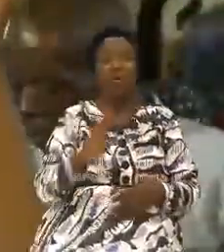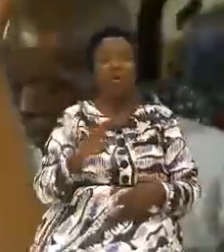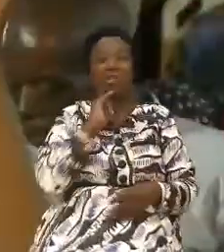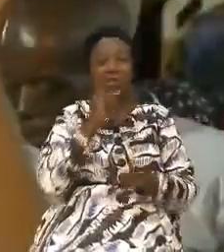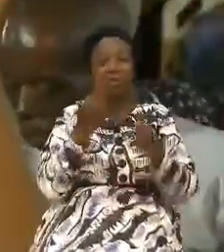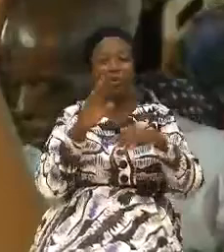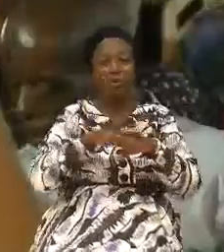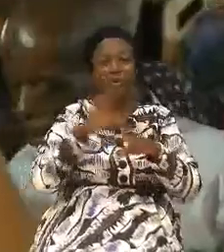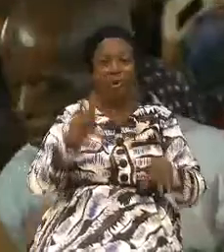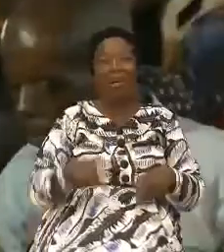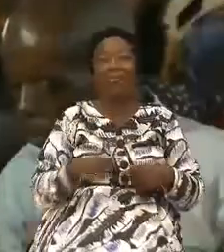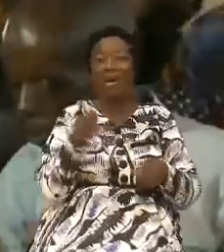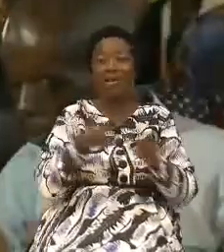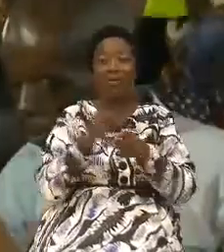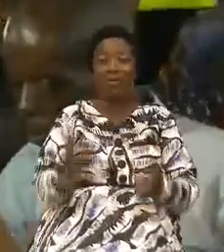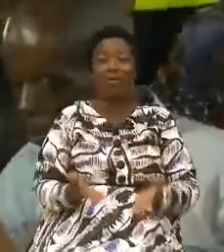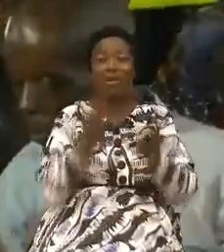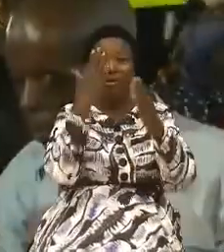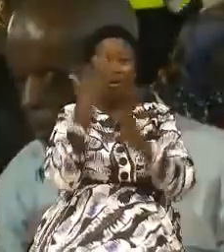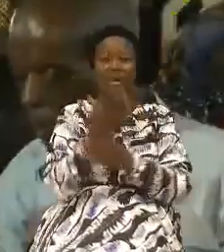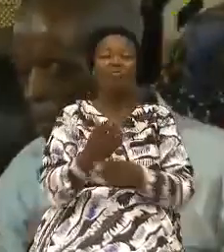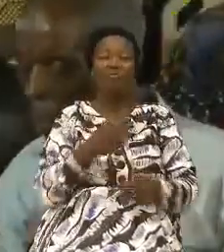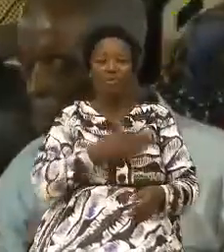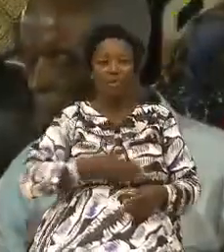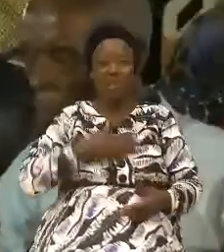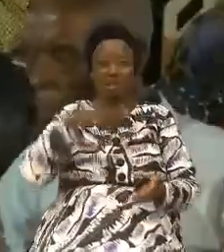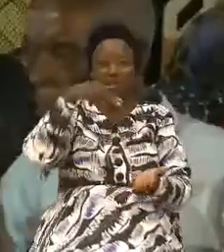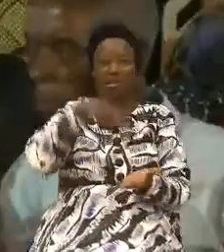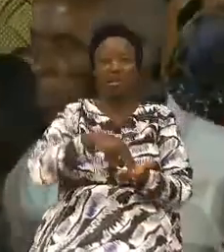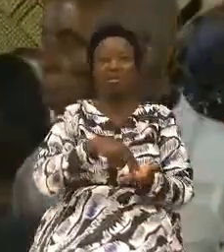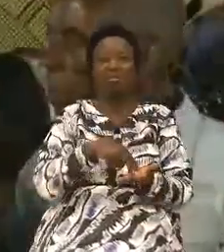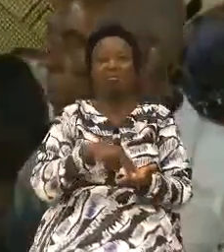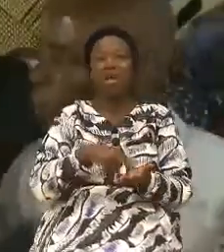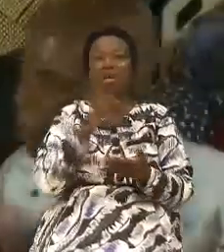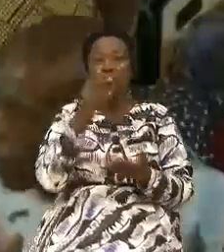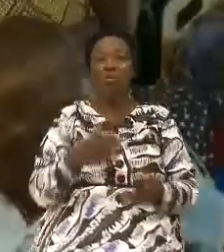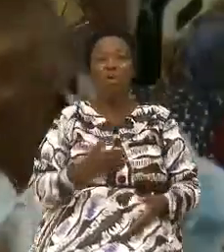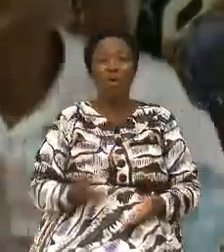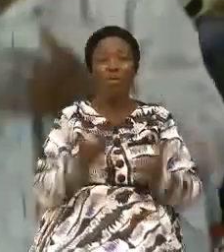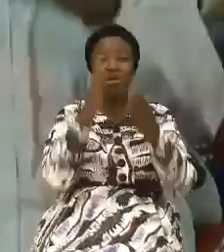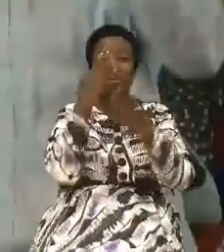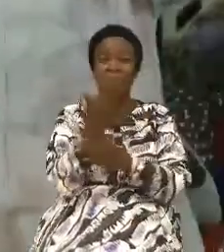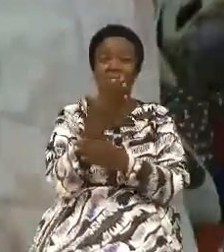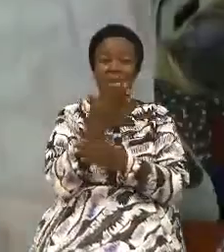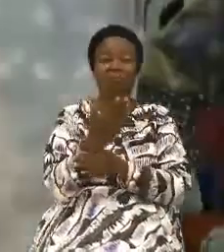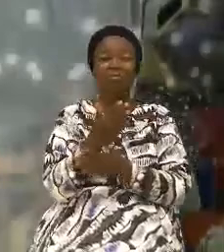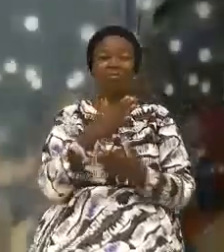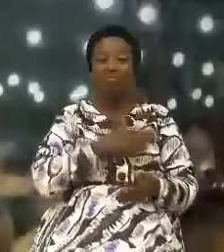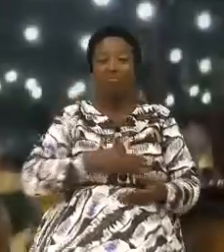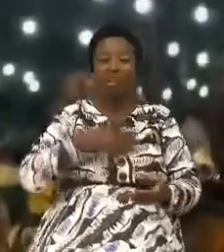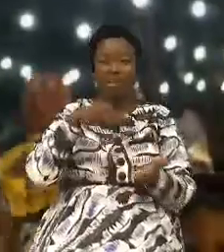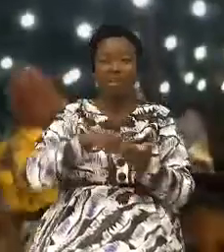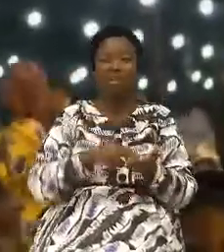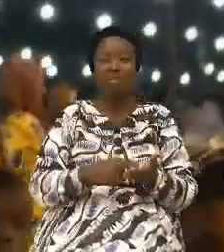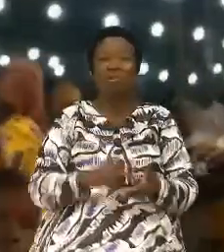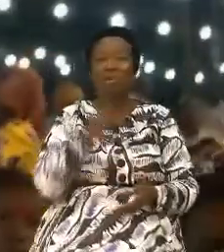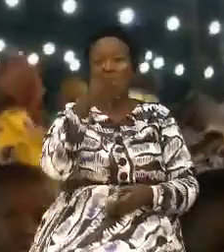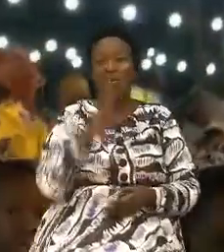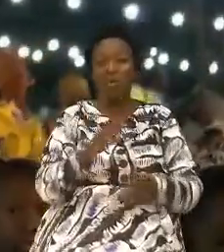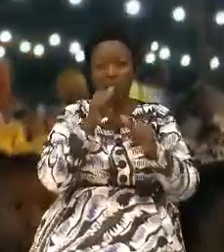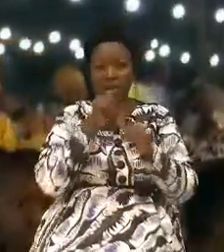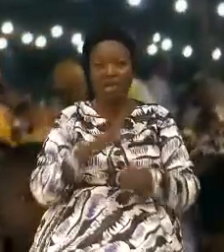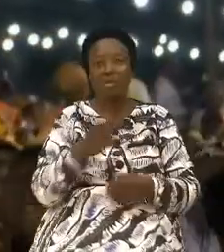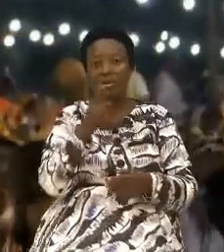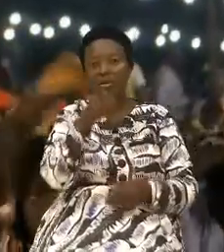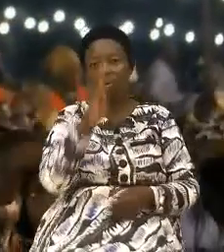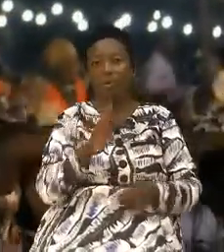As you're raising up your hand, please stand up. You're raising up your hand. God bless you. God bless you. God bless you with salvation.